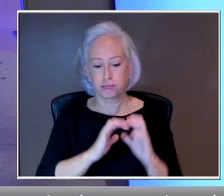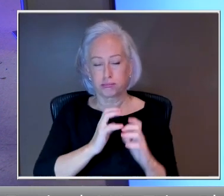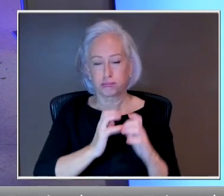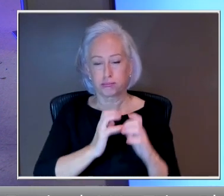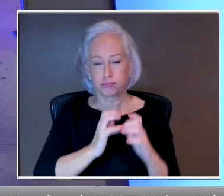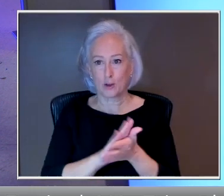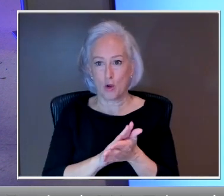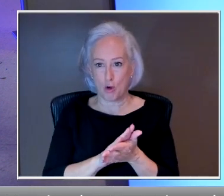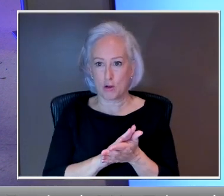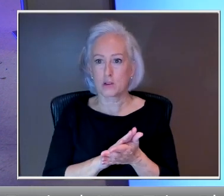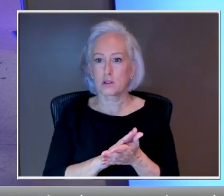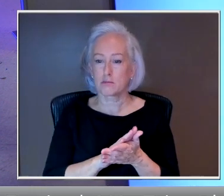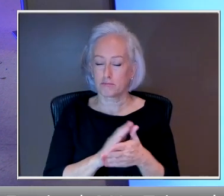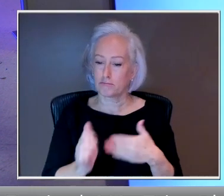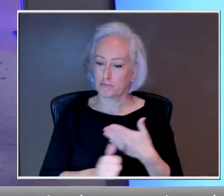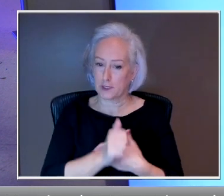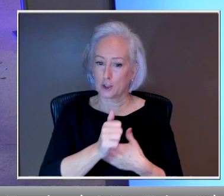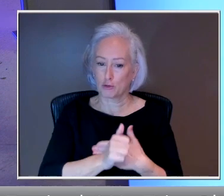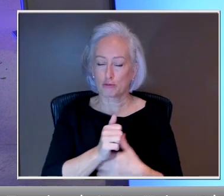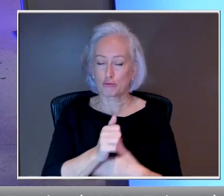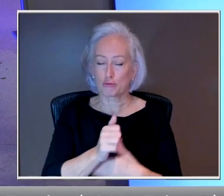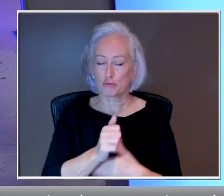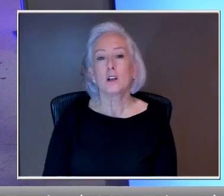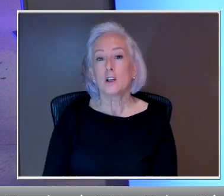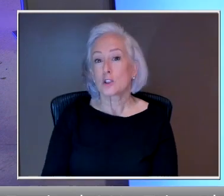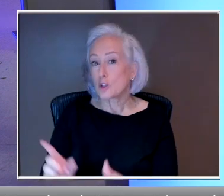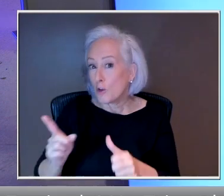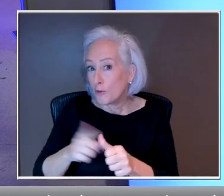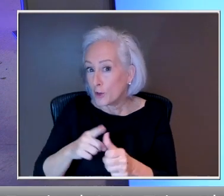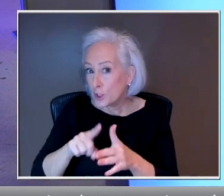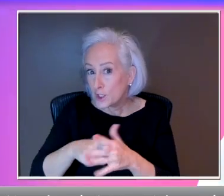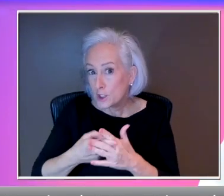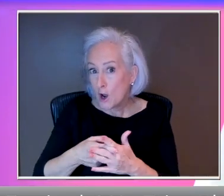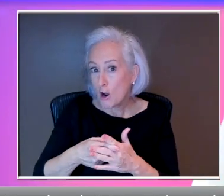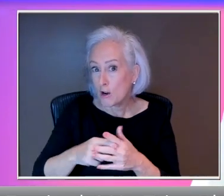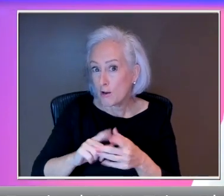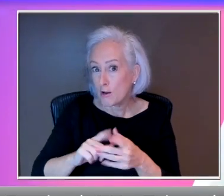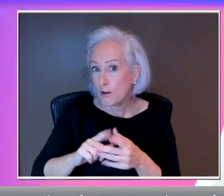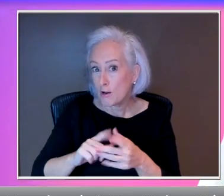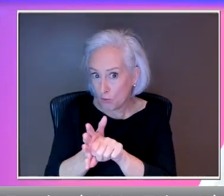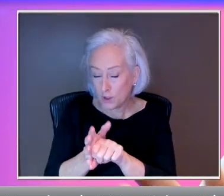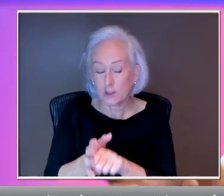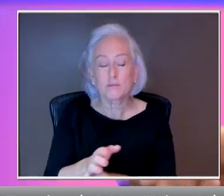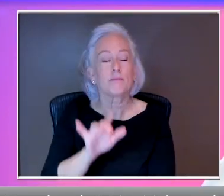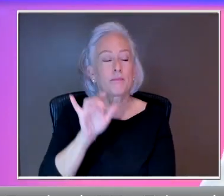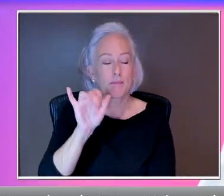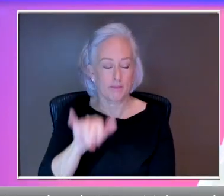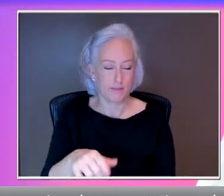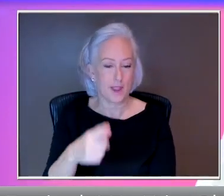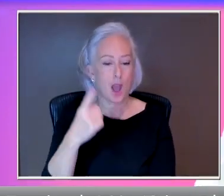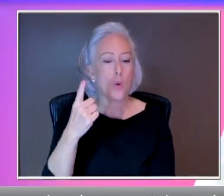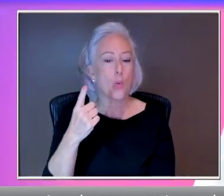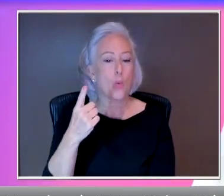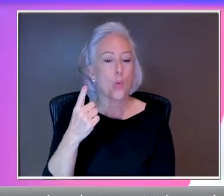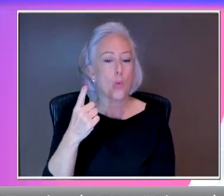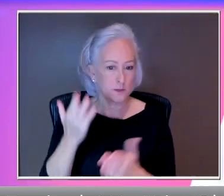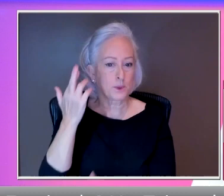cause for Michelle, was that the COVID that triggered it? So it's one of the circumstances. So in Michelle's